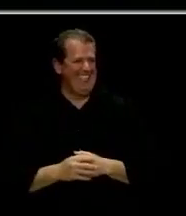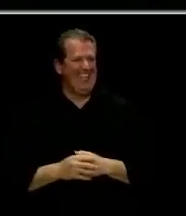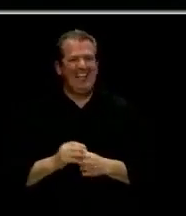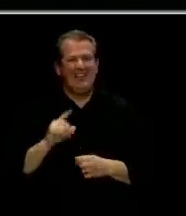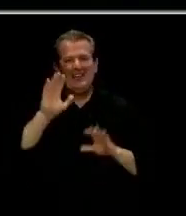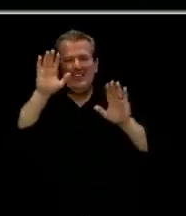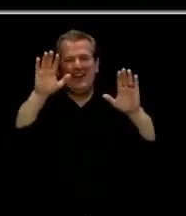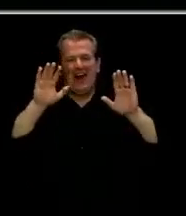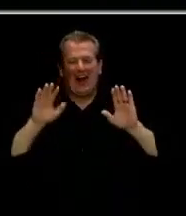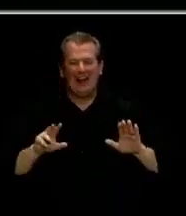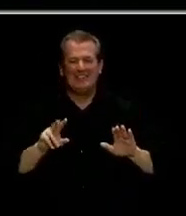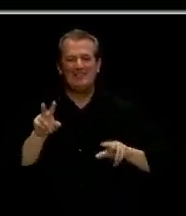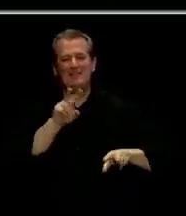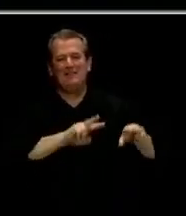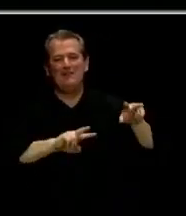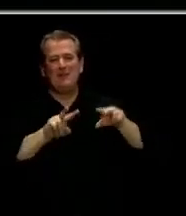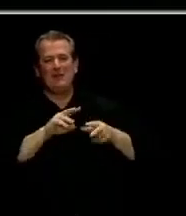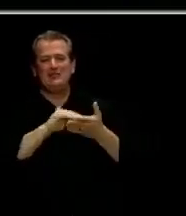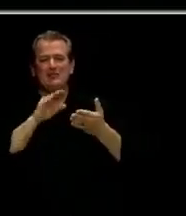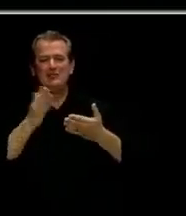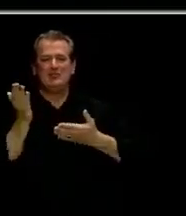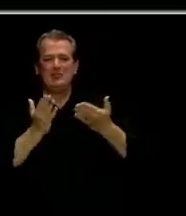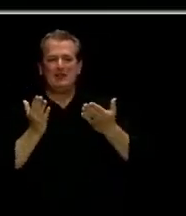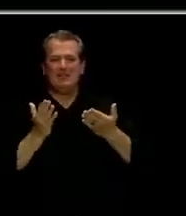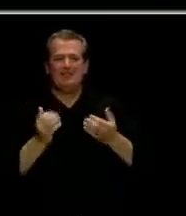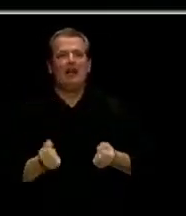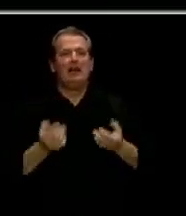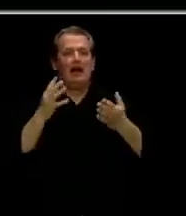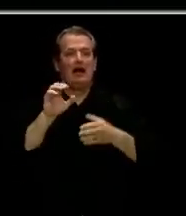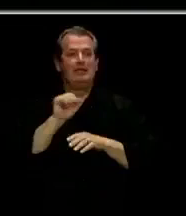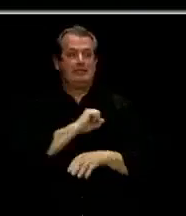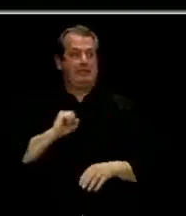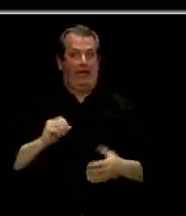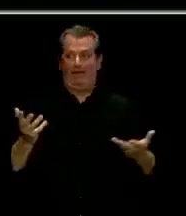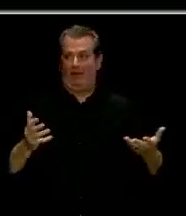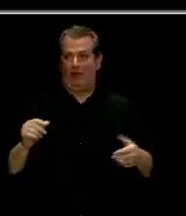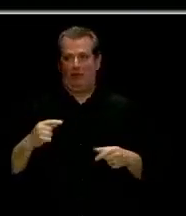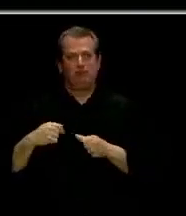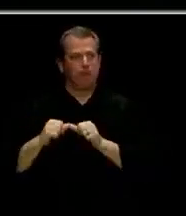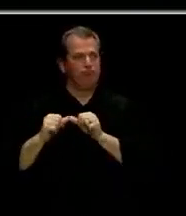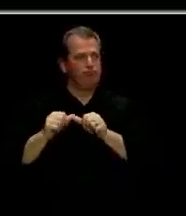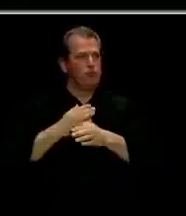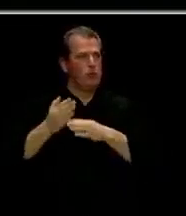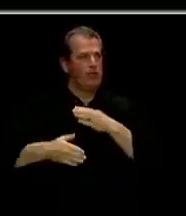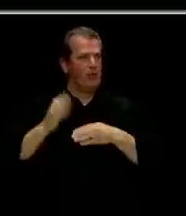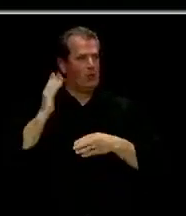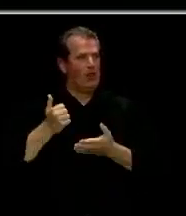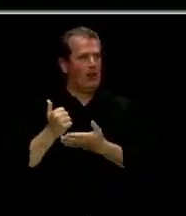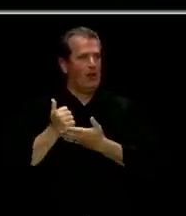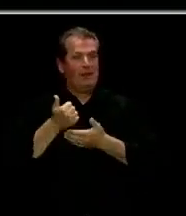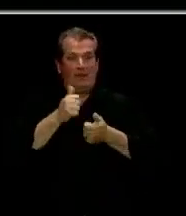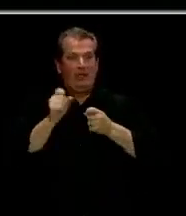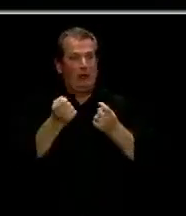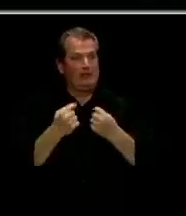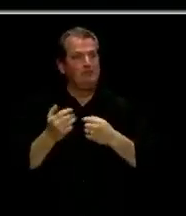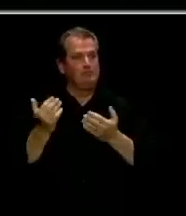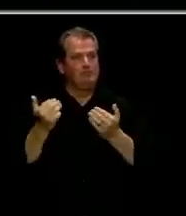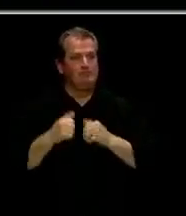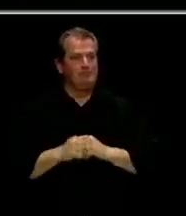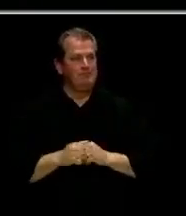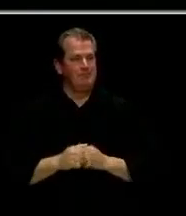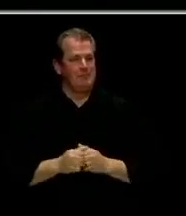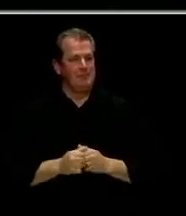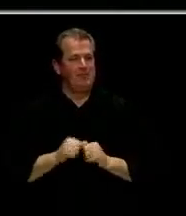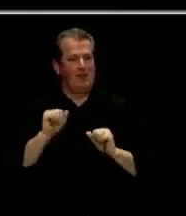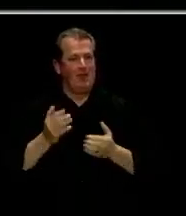of Exceptional Education and Student Services, and we've got a number of staff that are here that will be here all weekend to answer any questions that you have.